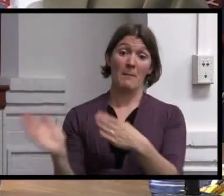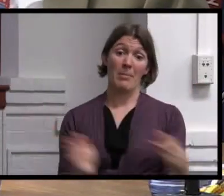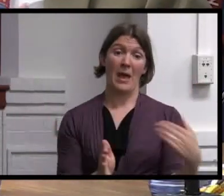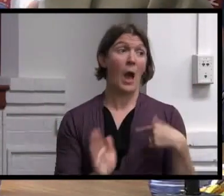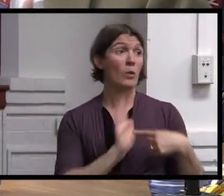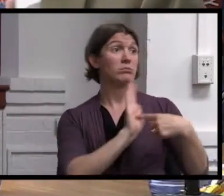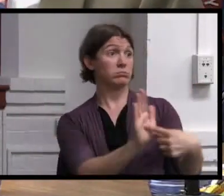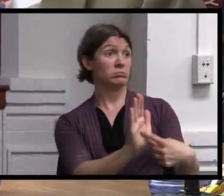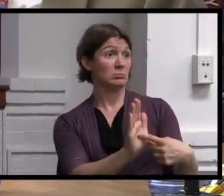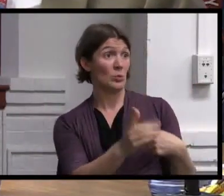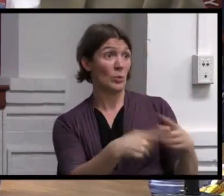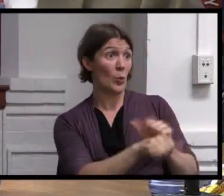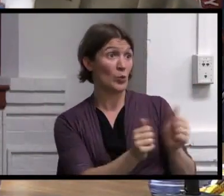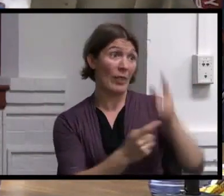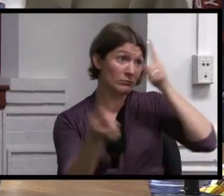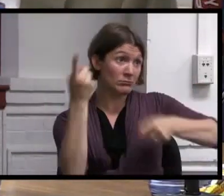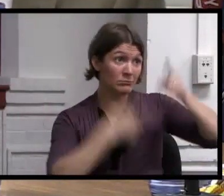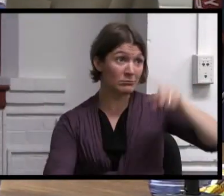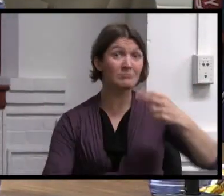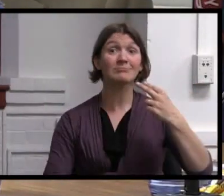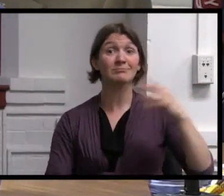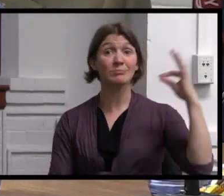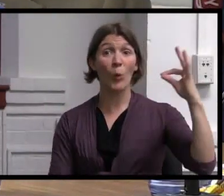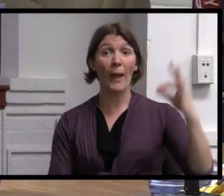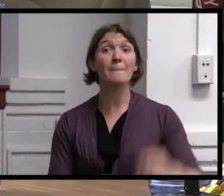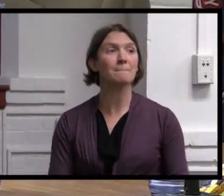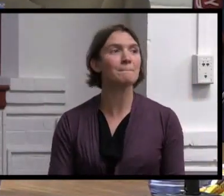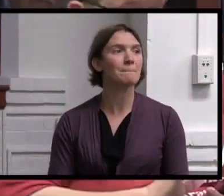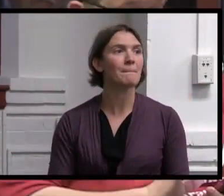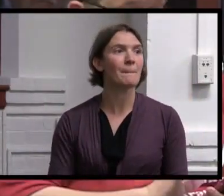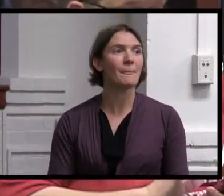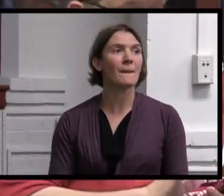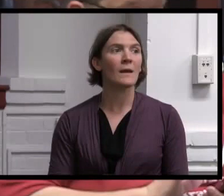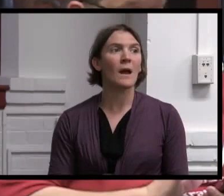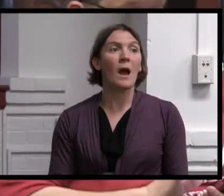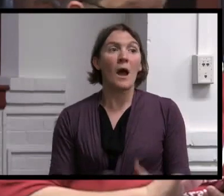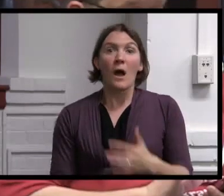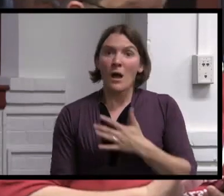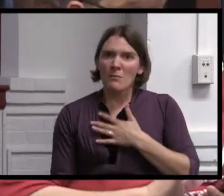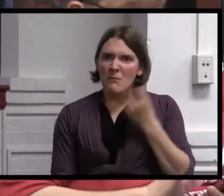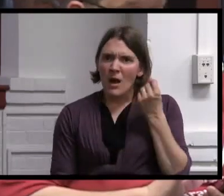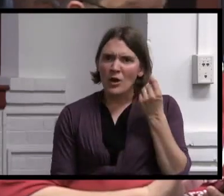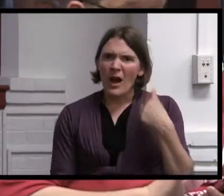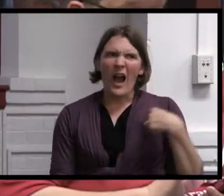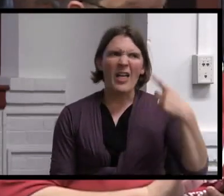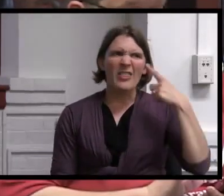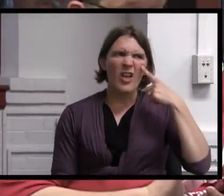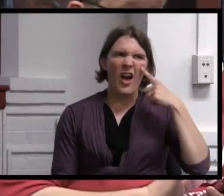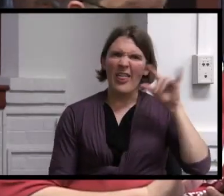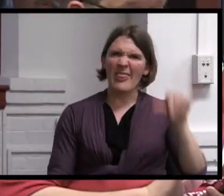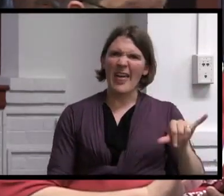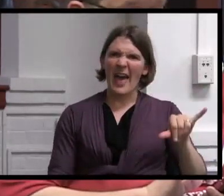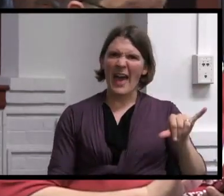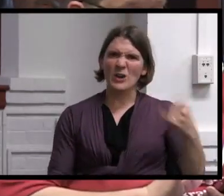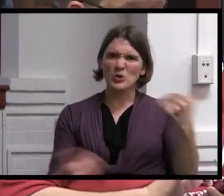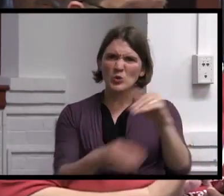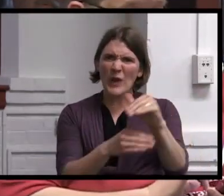more importantly, the plan for how we intend to go forward. Okay, because my understanding was that was gonna happen